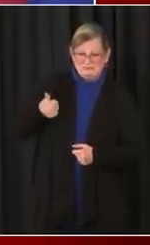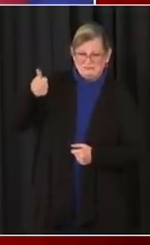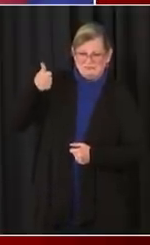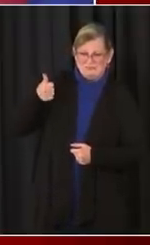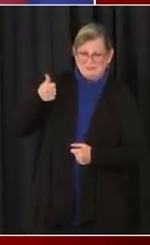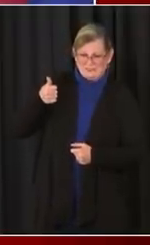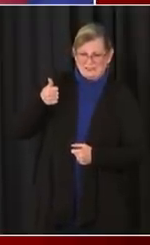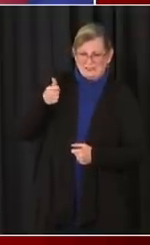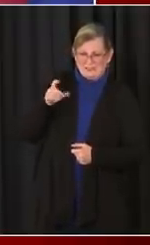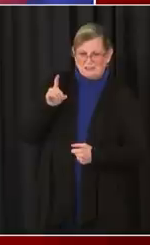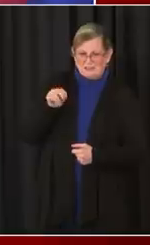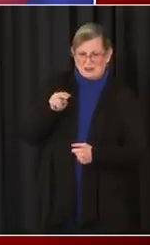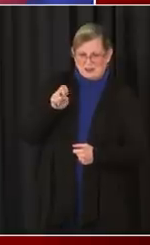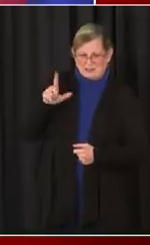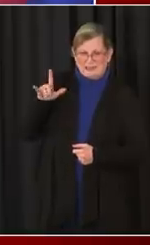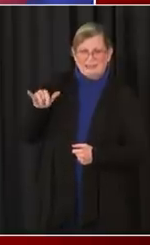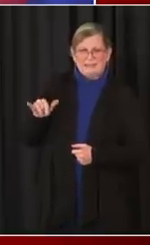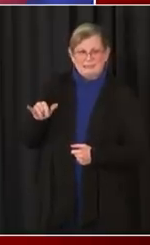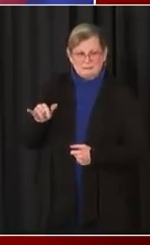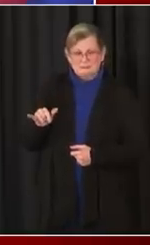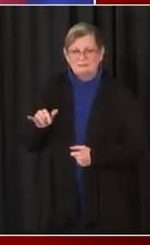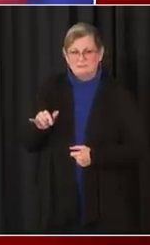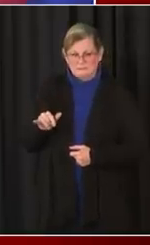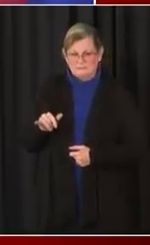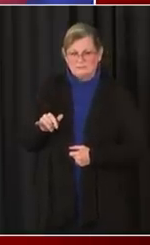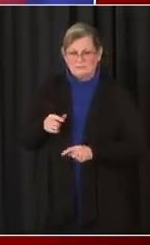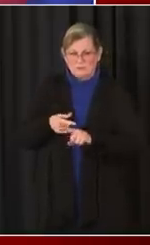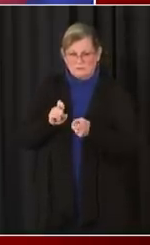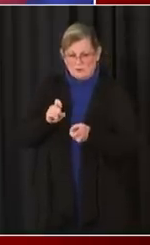we're available for questions.